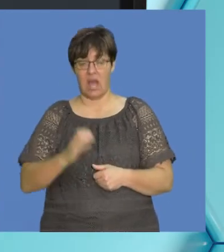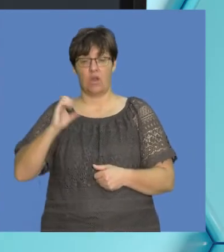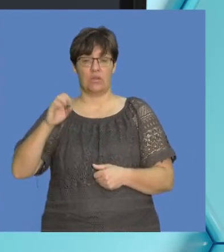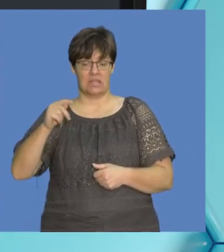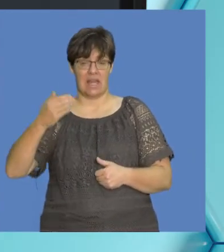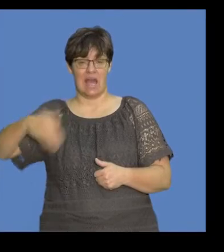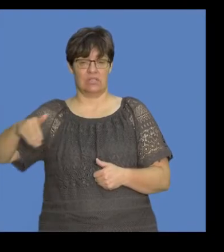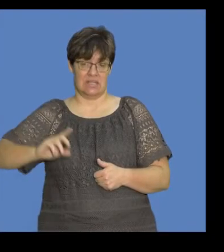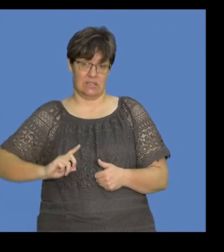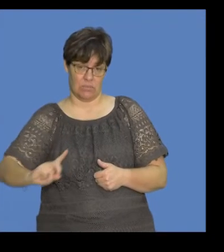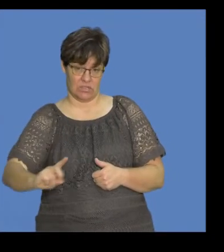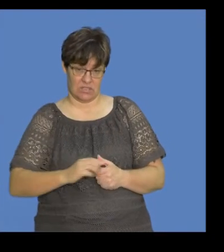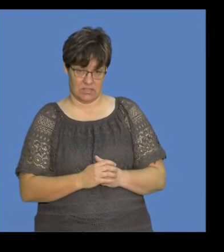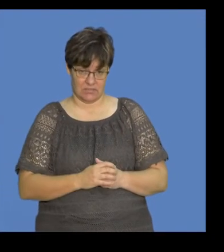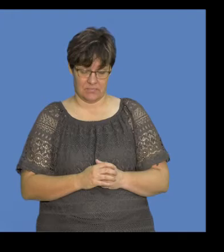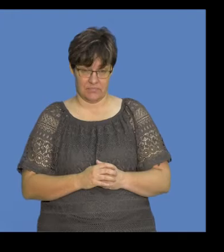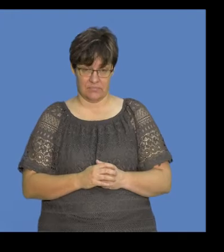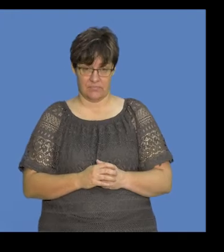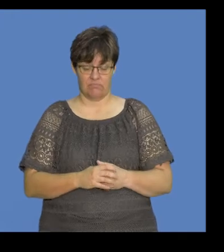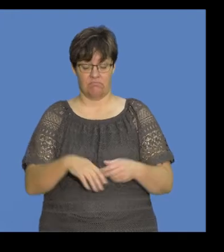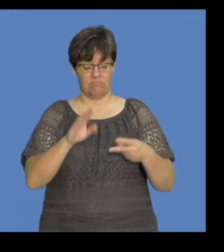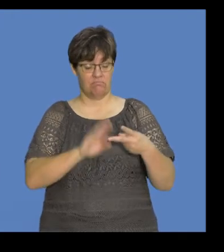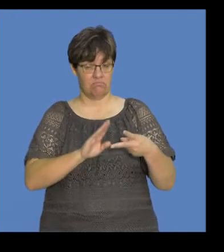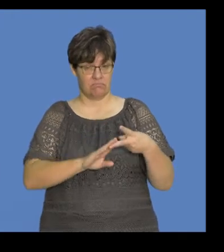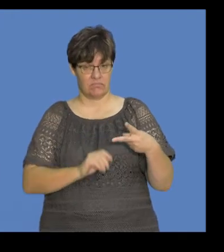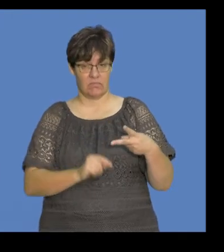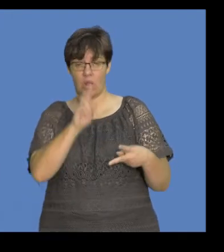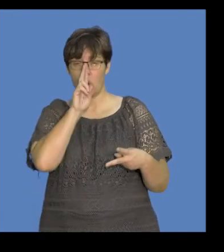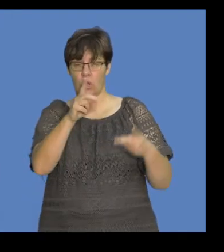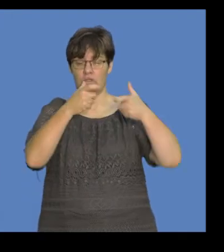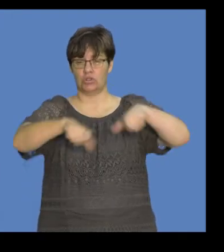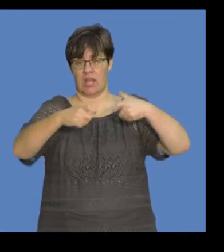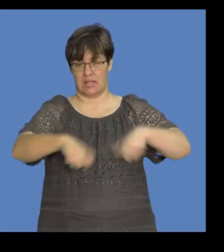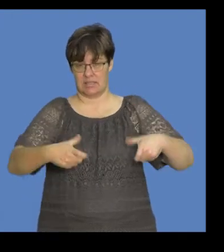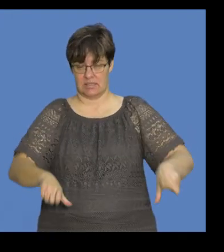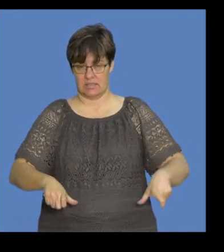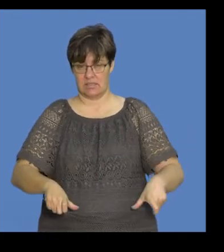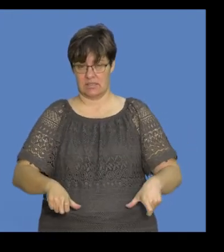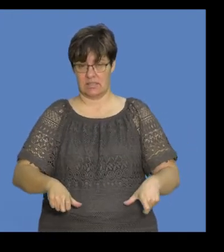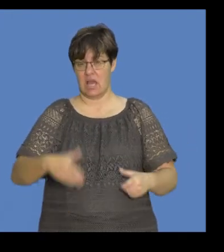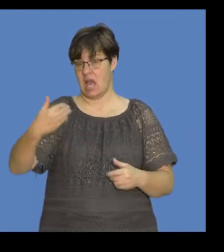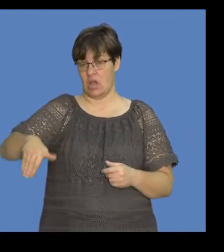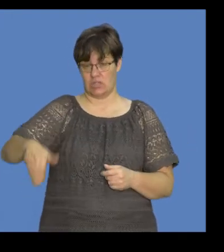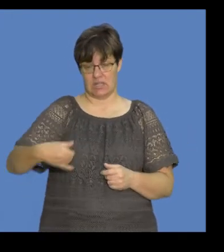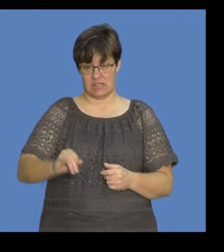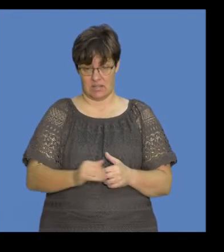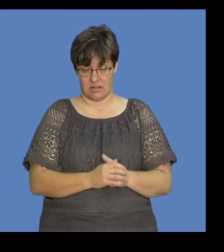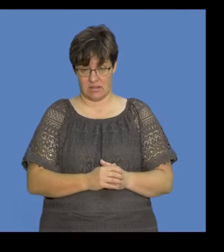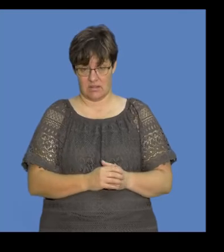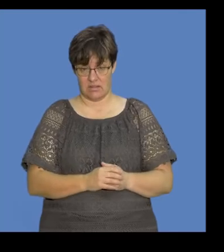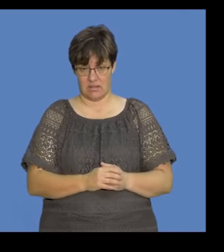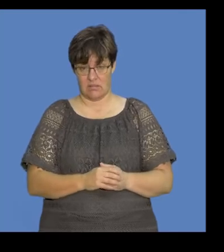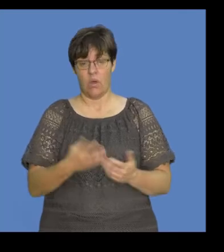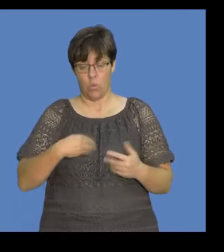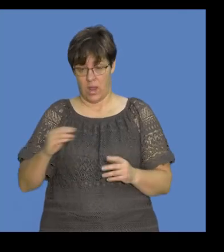outstanding deposits, right? Then I would also look for checks that are outstanding. That means checks that